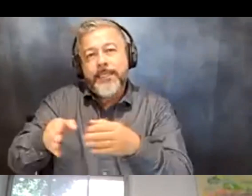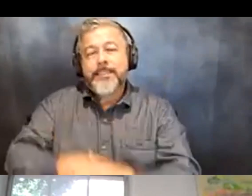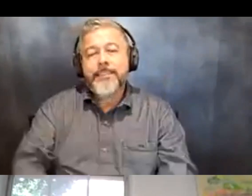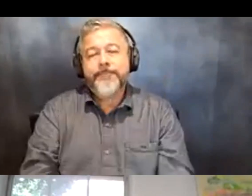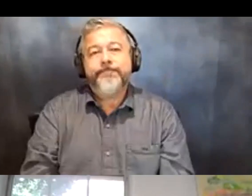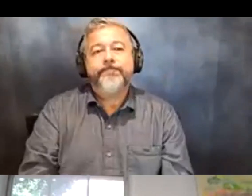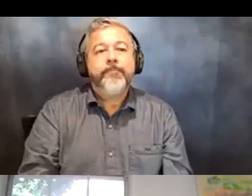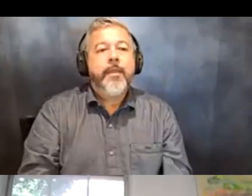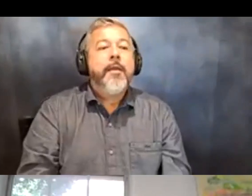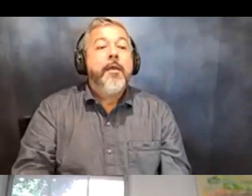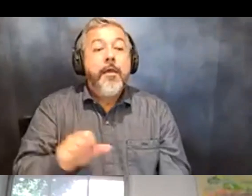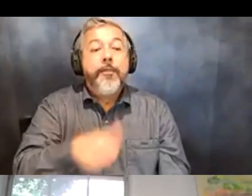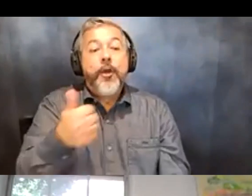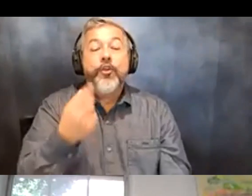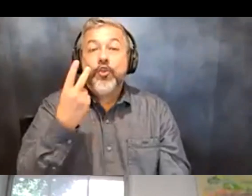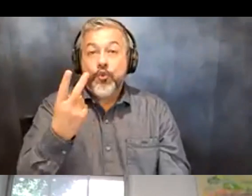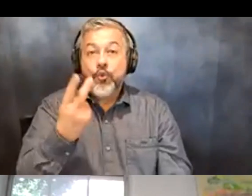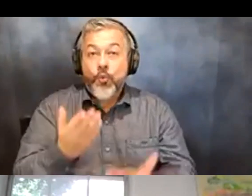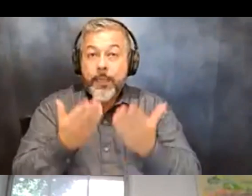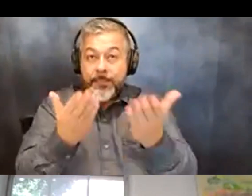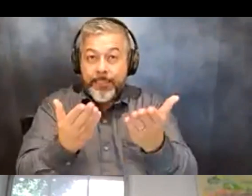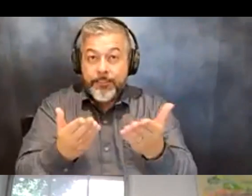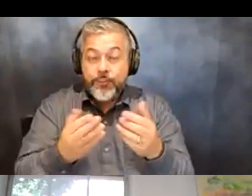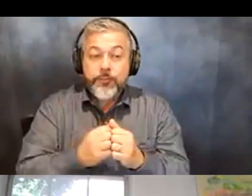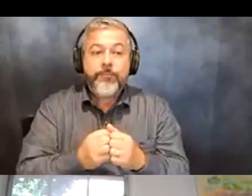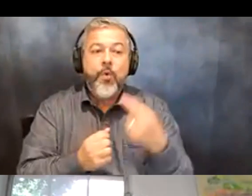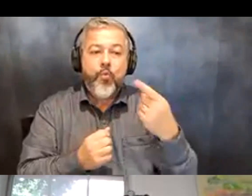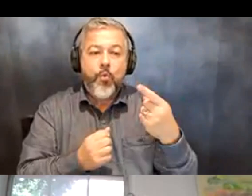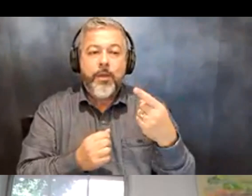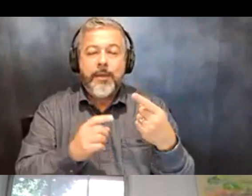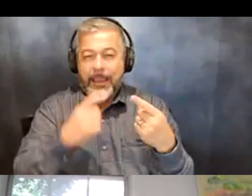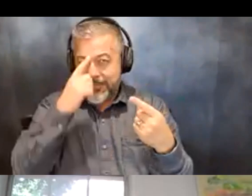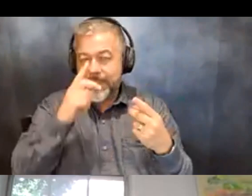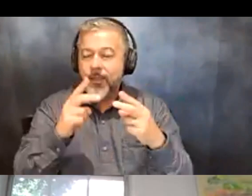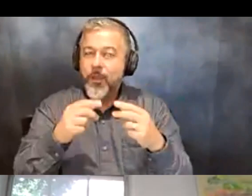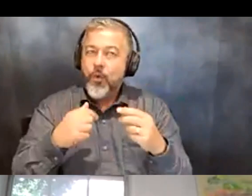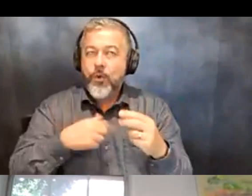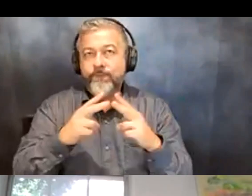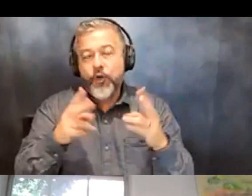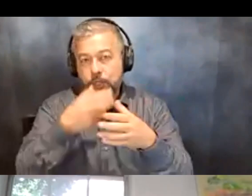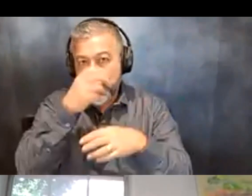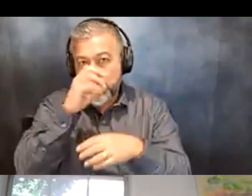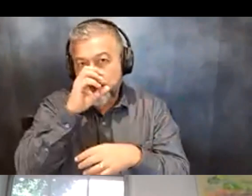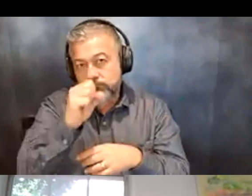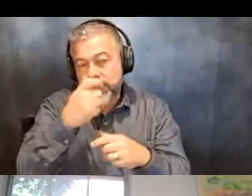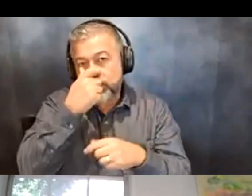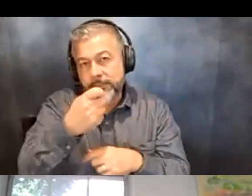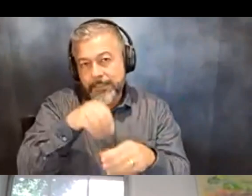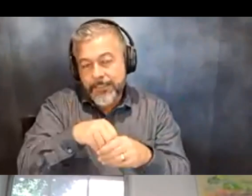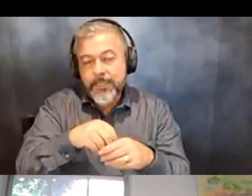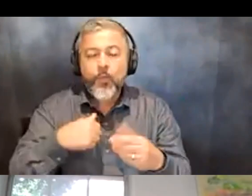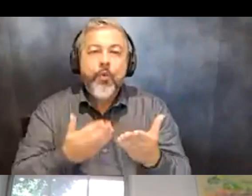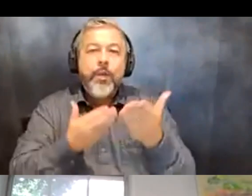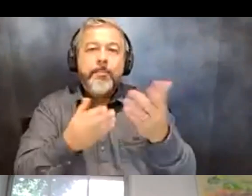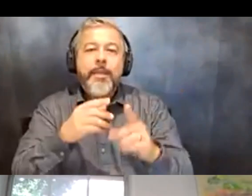other two recommendations really quickly, one I think the group will really be interested in is we are recommending a